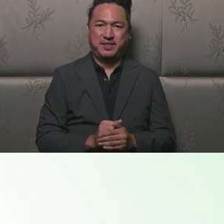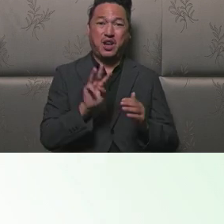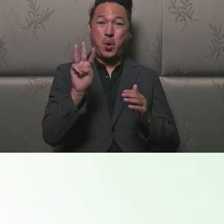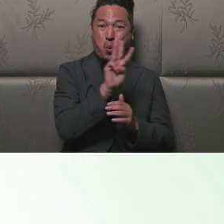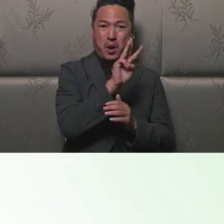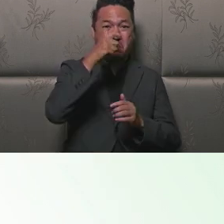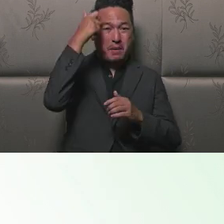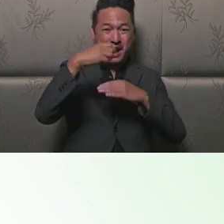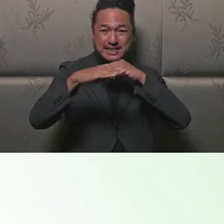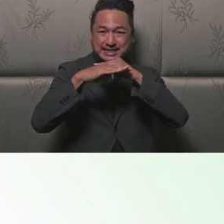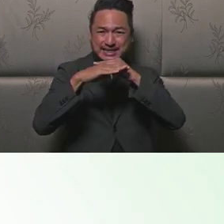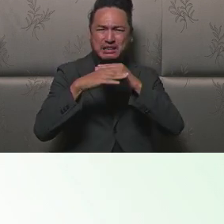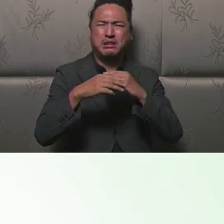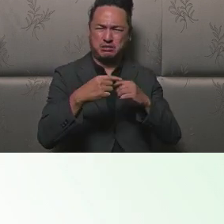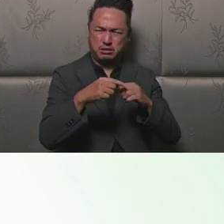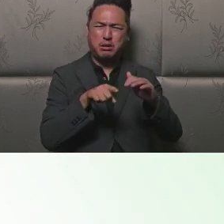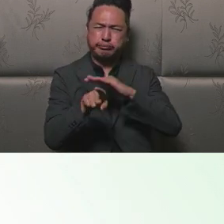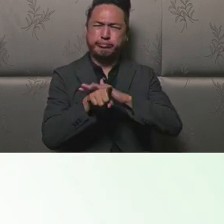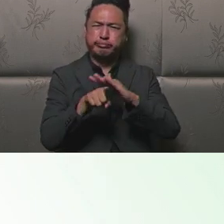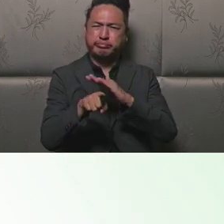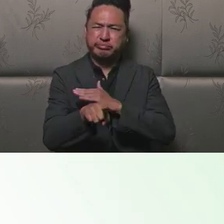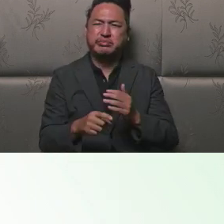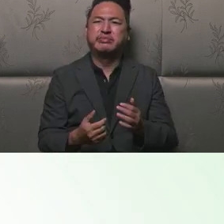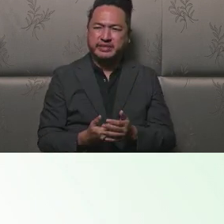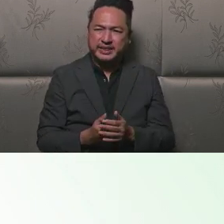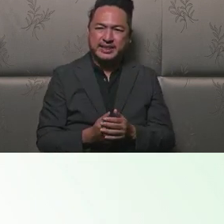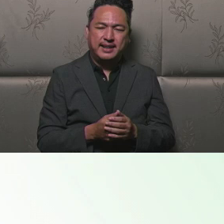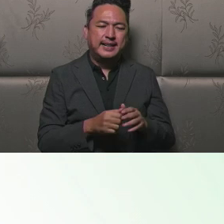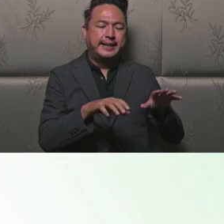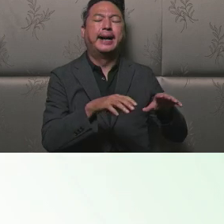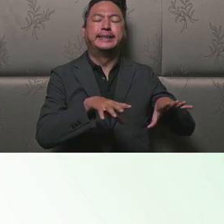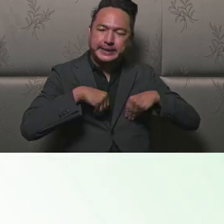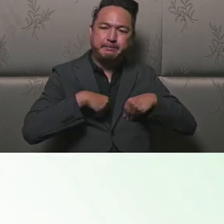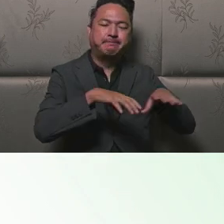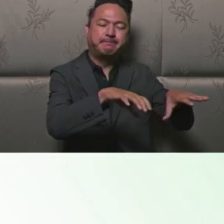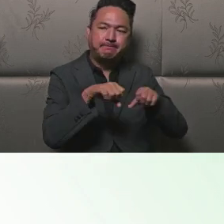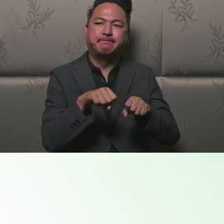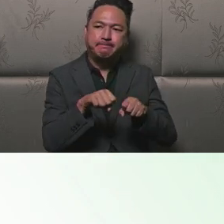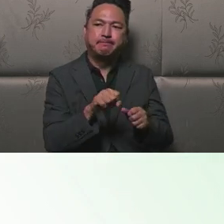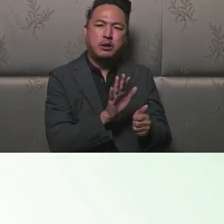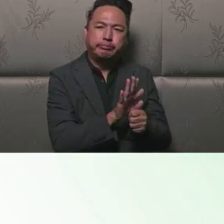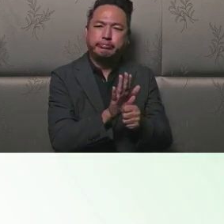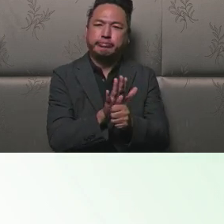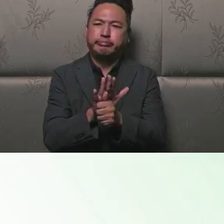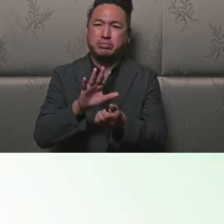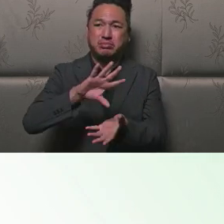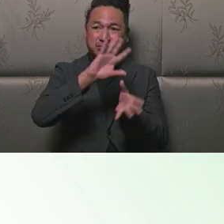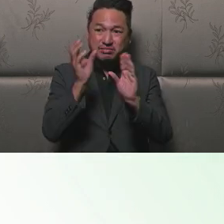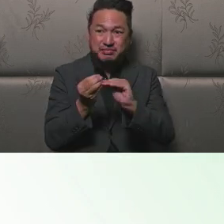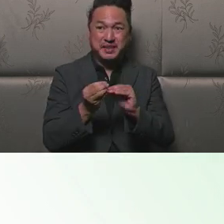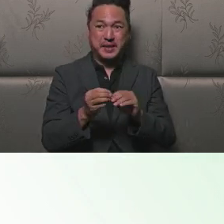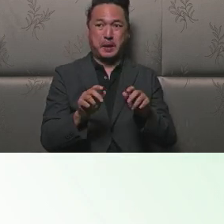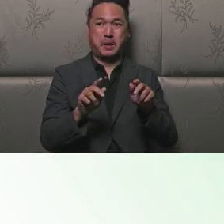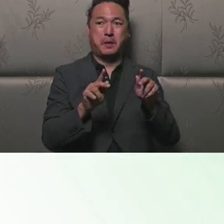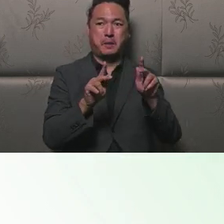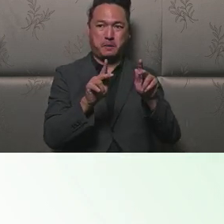urban context, we're talking around 6,000 people that have fled to Thailand. And so when we talk about